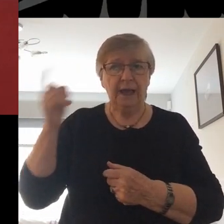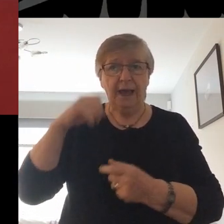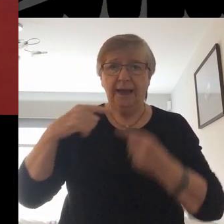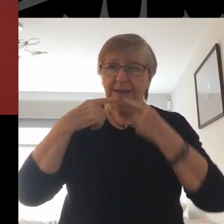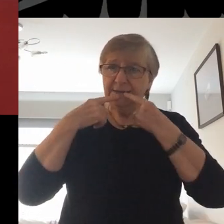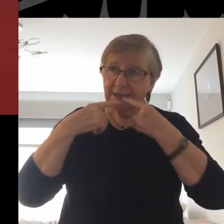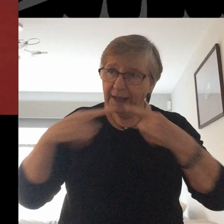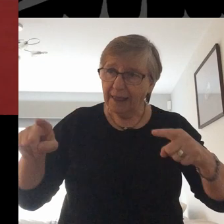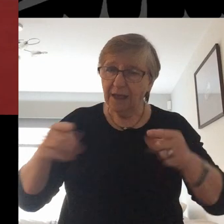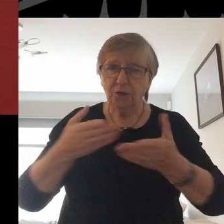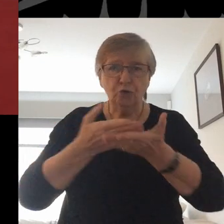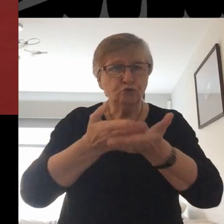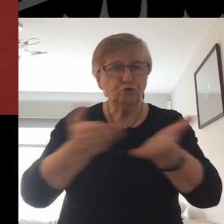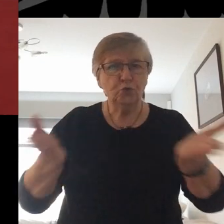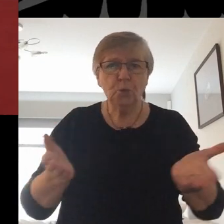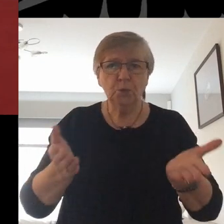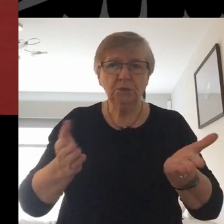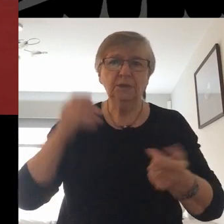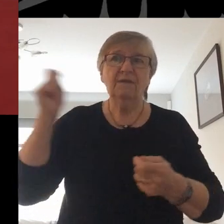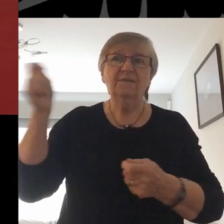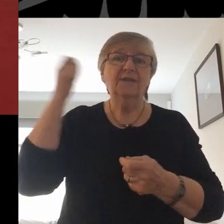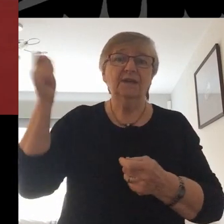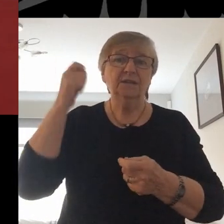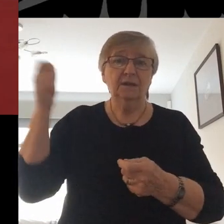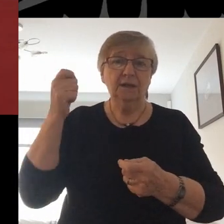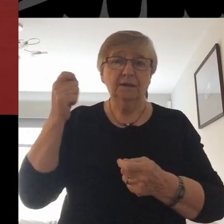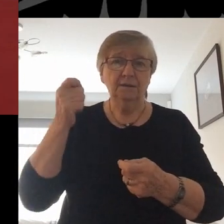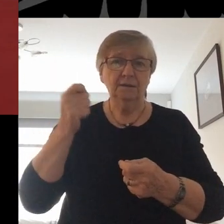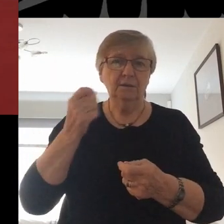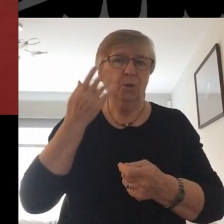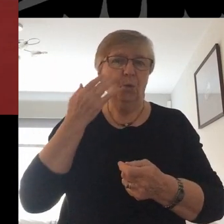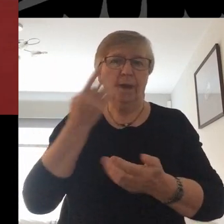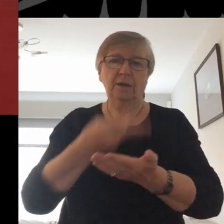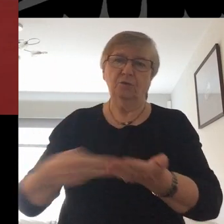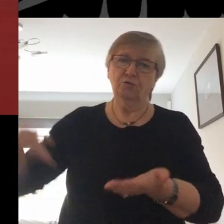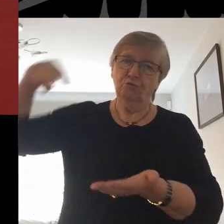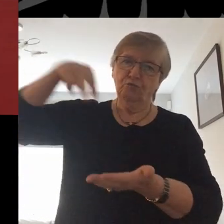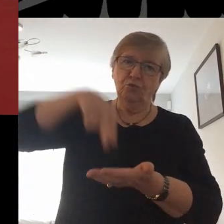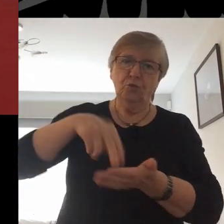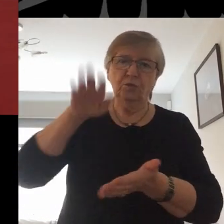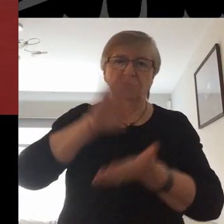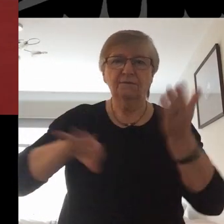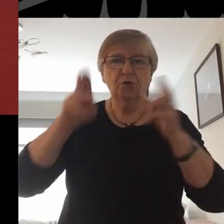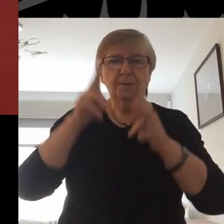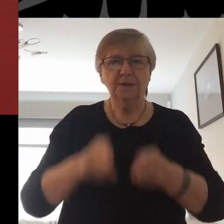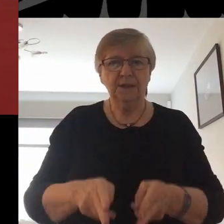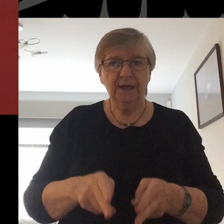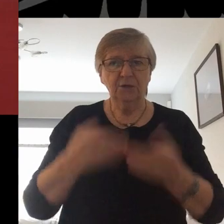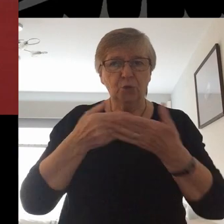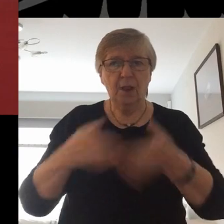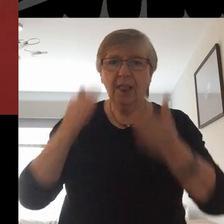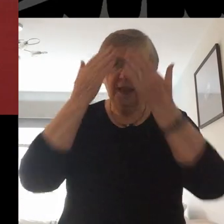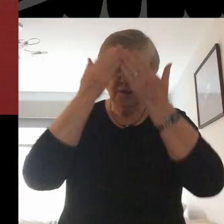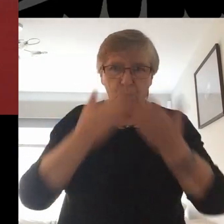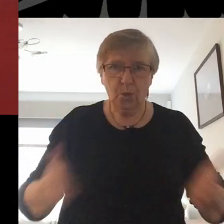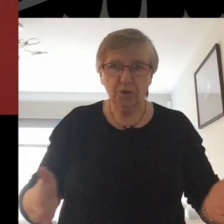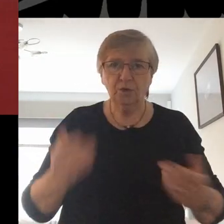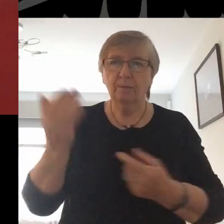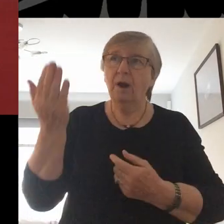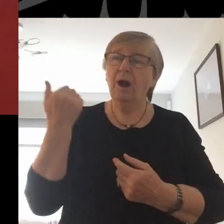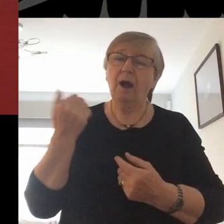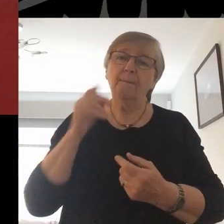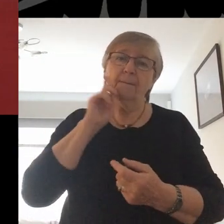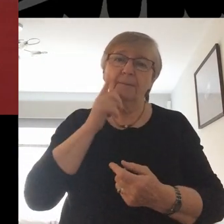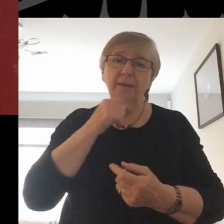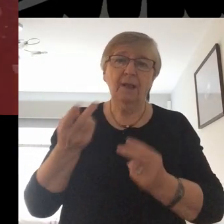declared and showed the worth, the victory of that as he rose from the dead. And so let's worship such a God as we sing, "Come